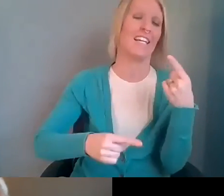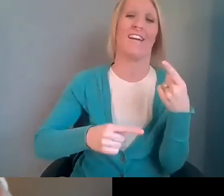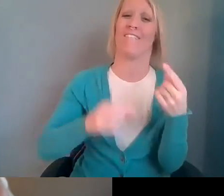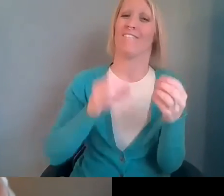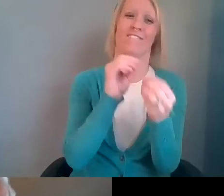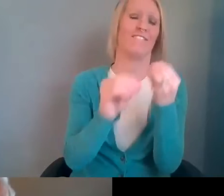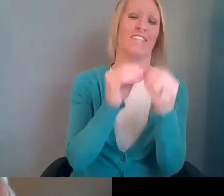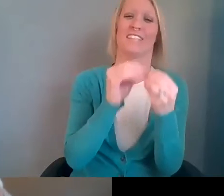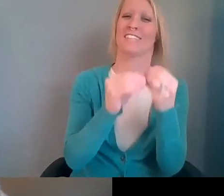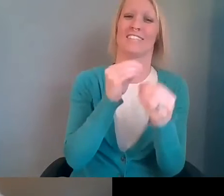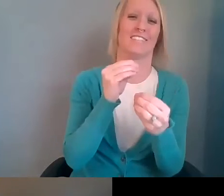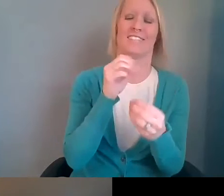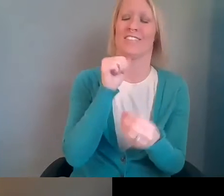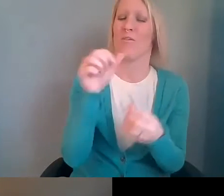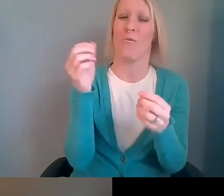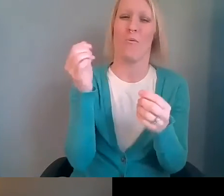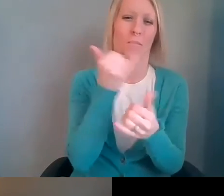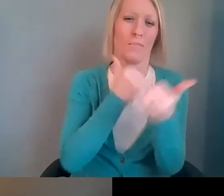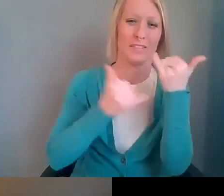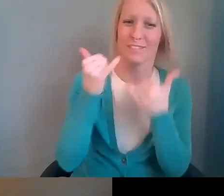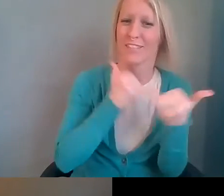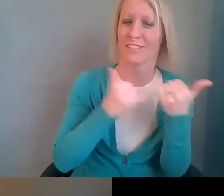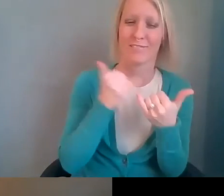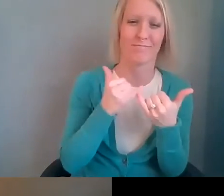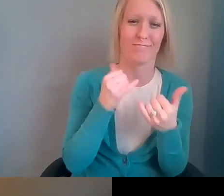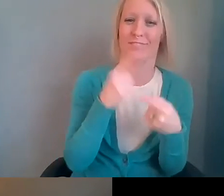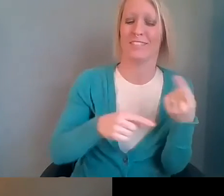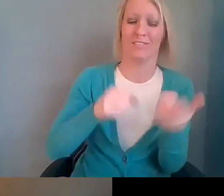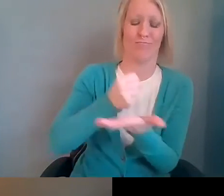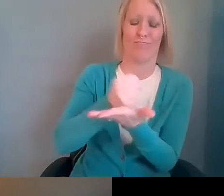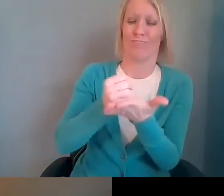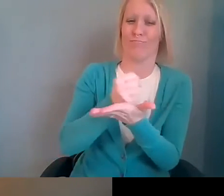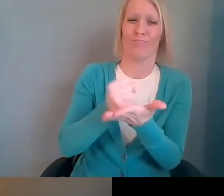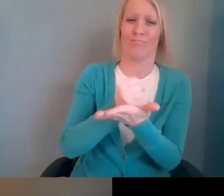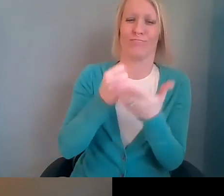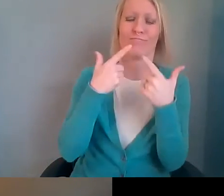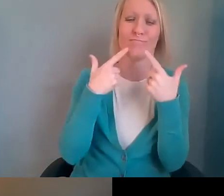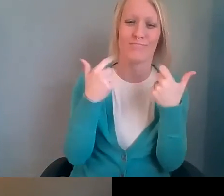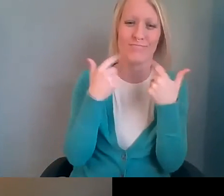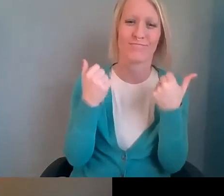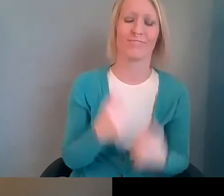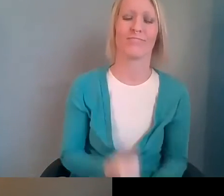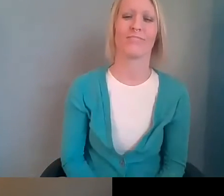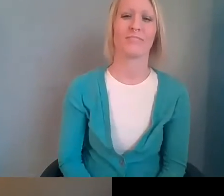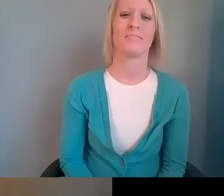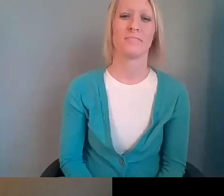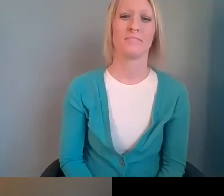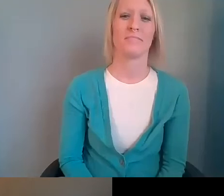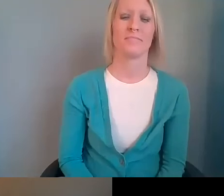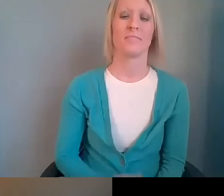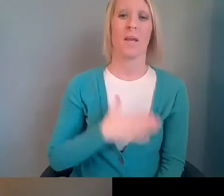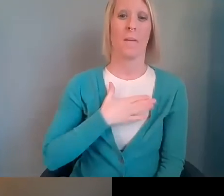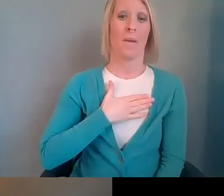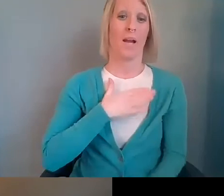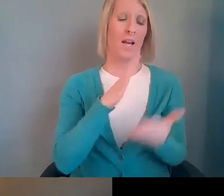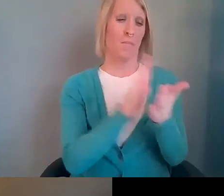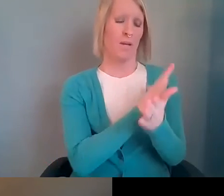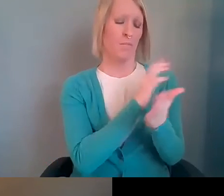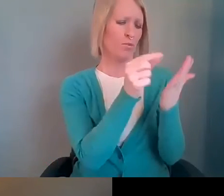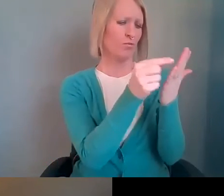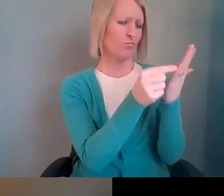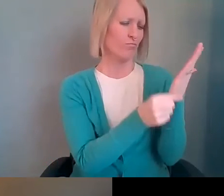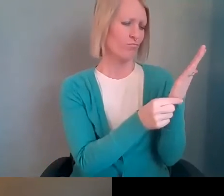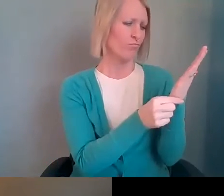And so when I read back over my journal, I can see my errors and my mistakes and my